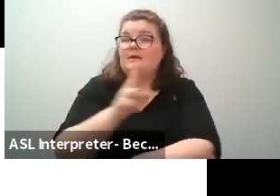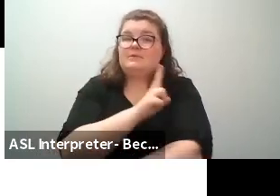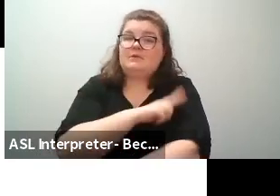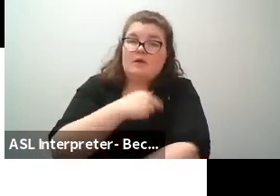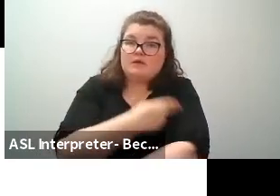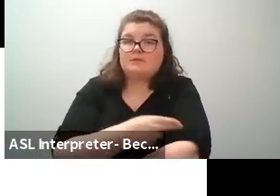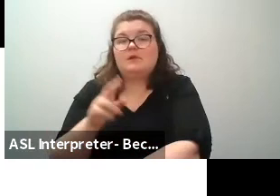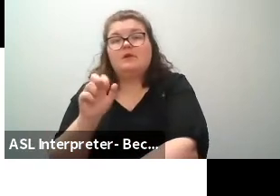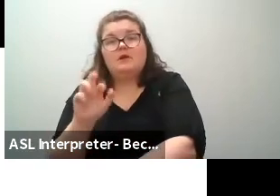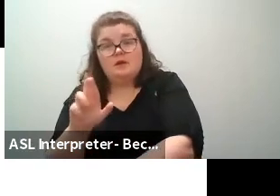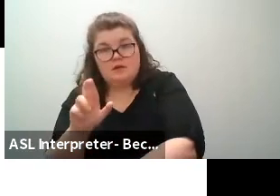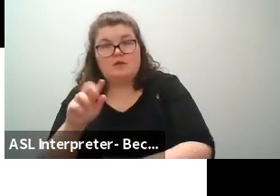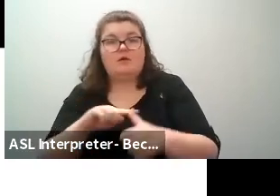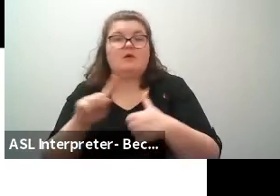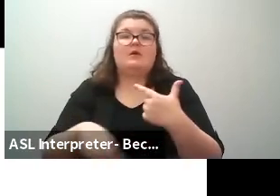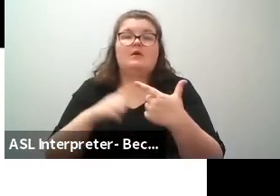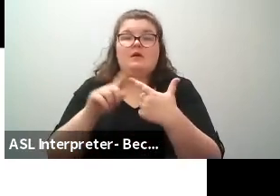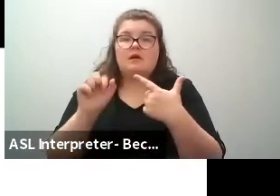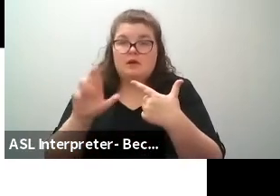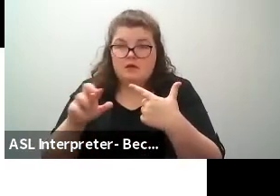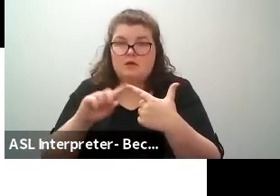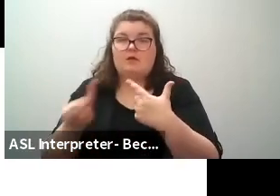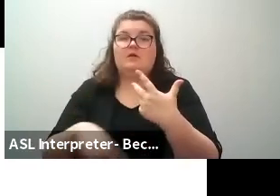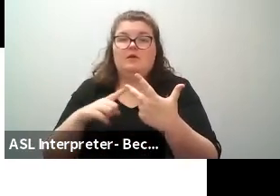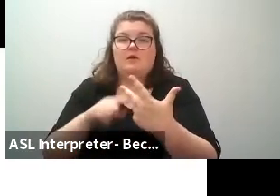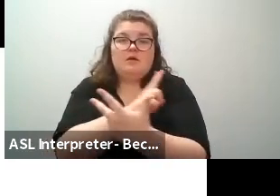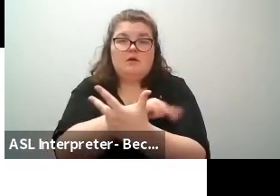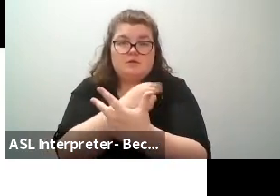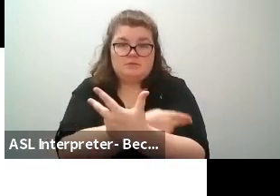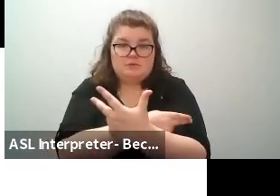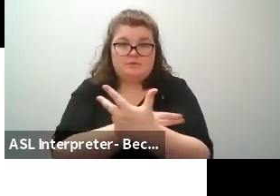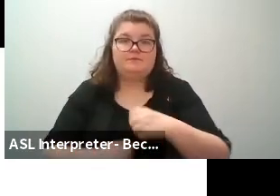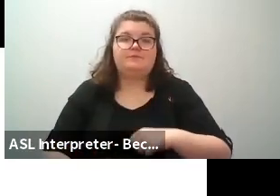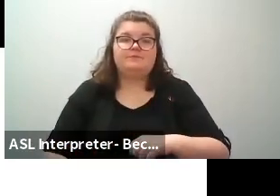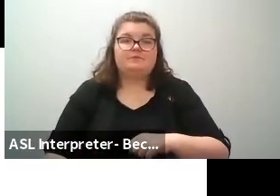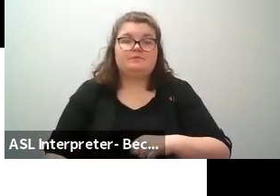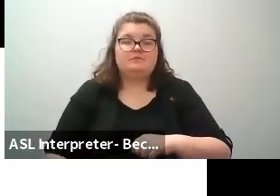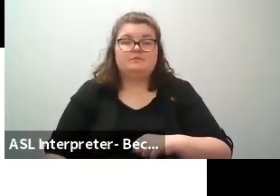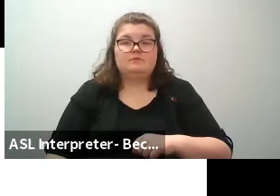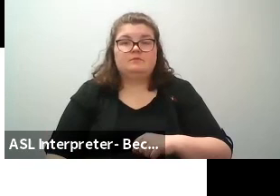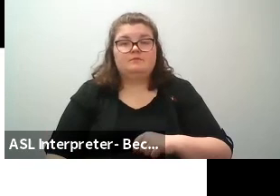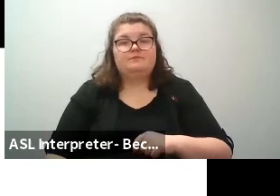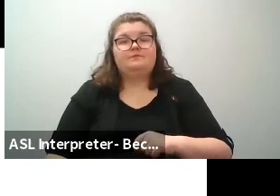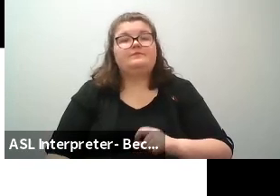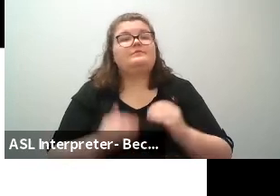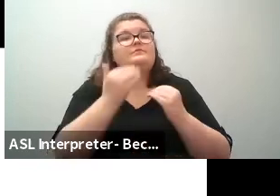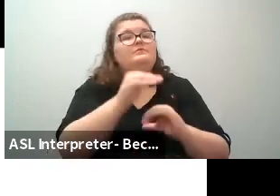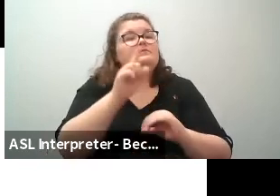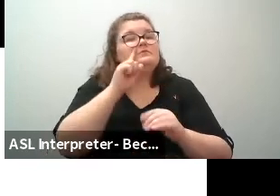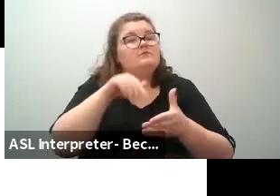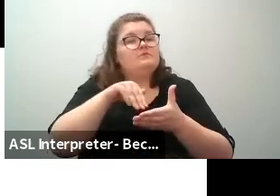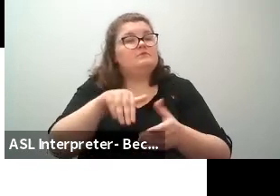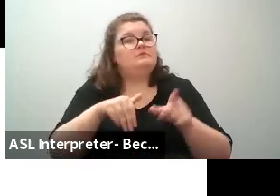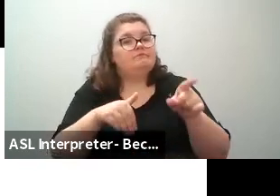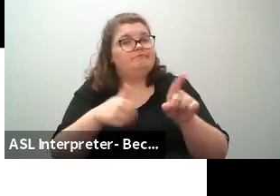the ED or hospital, ED alone, or hospitalization. So limitations of this study include that this is a